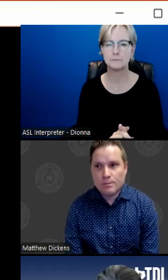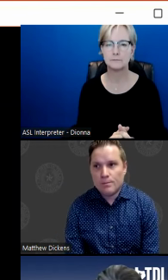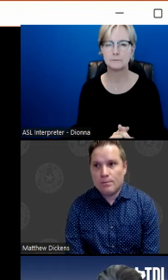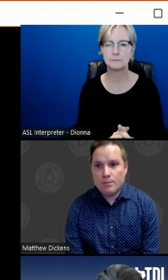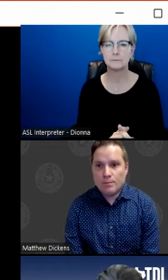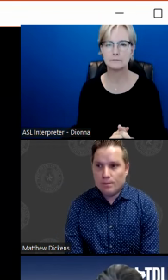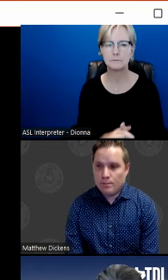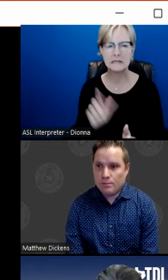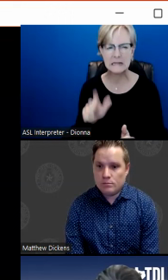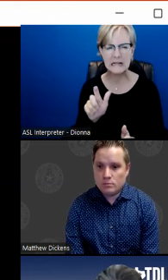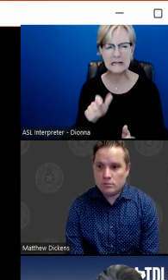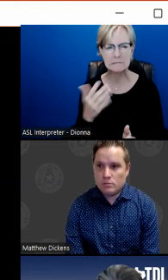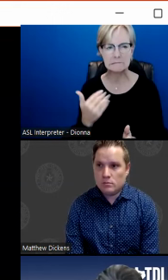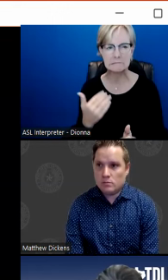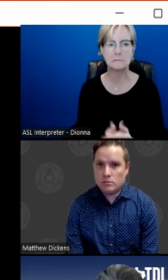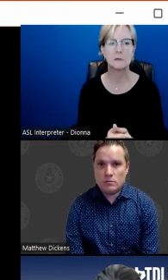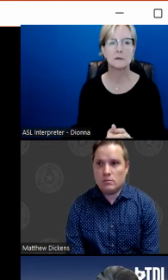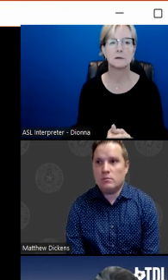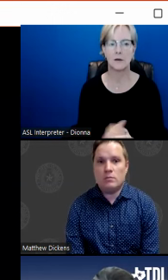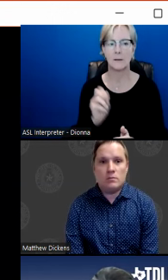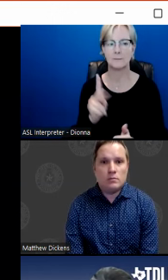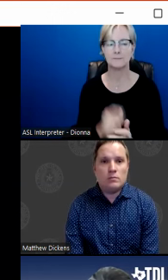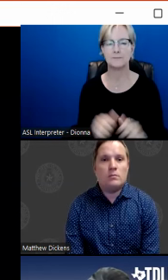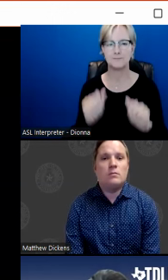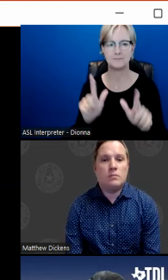Not working. Click. Come on. There it goes.